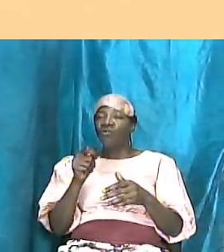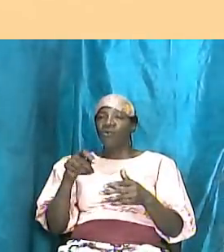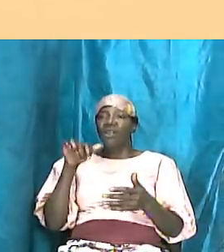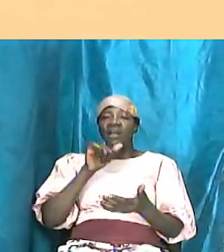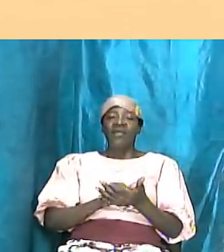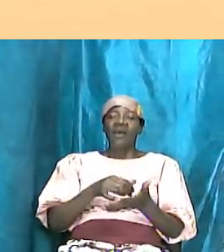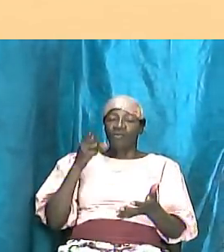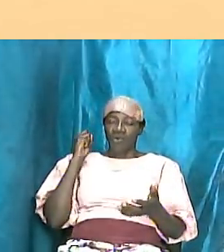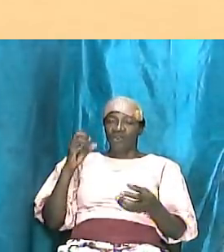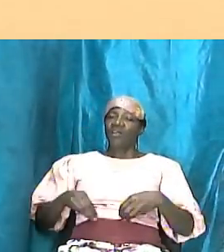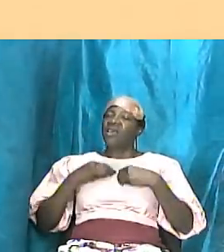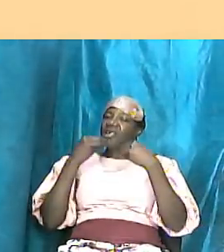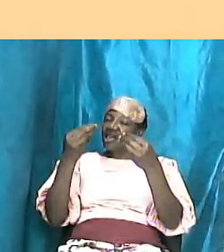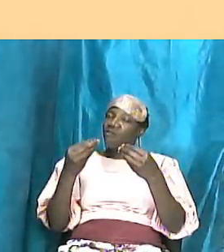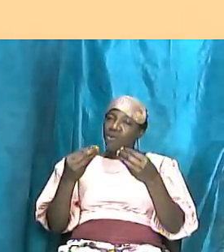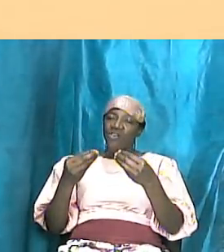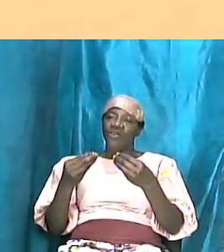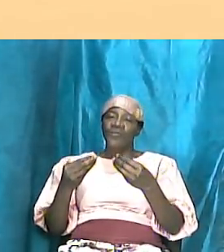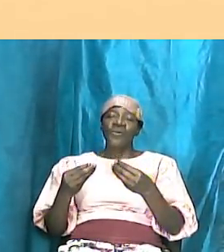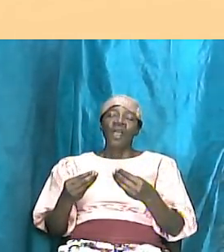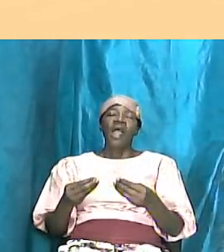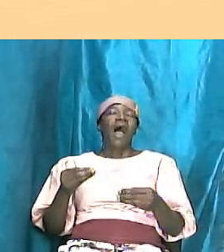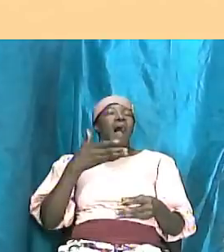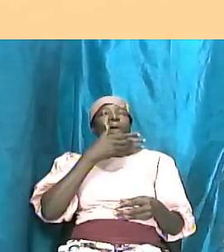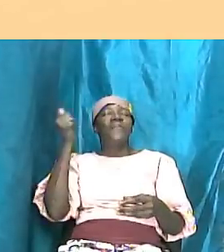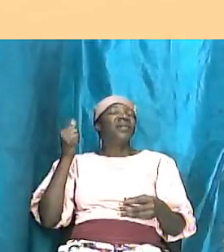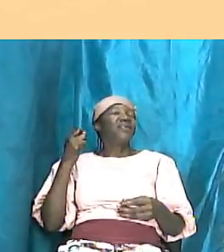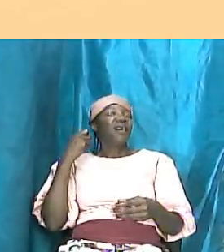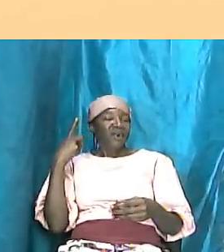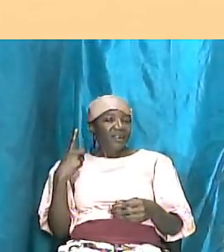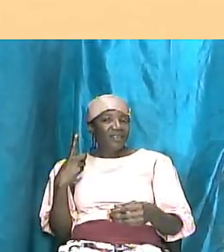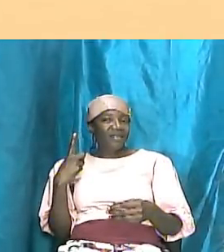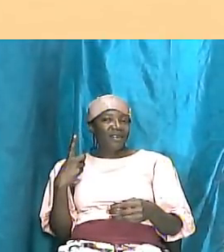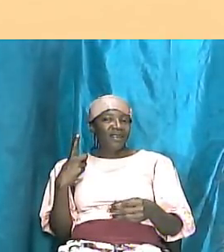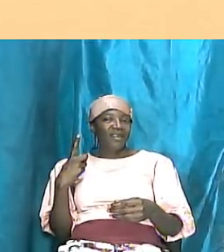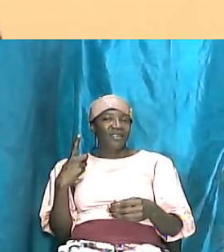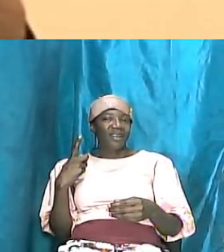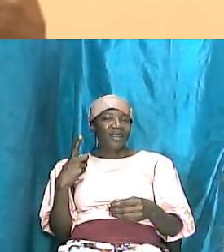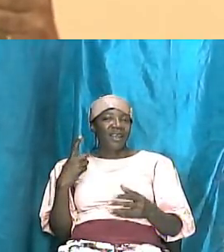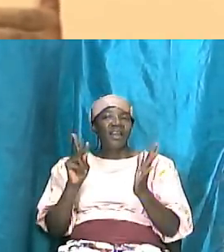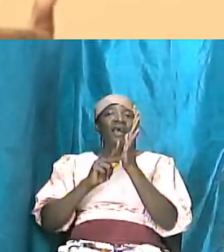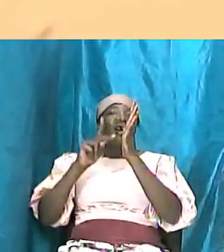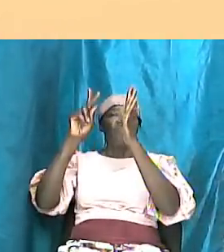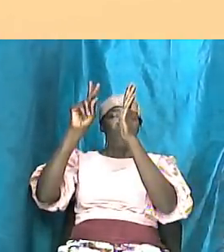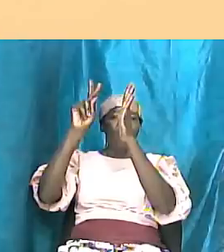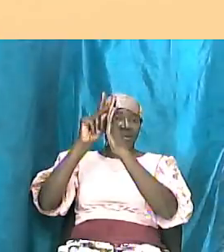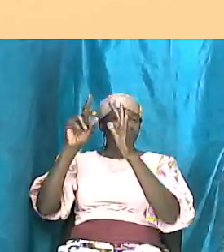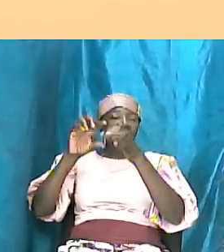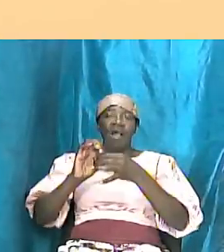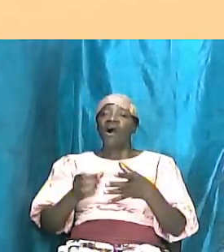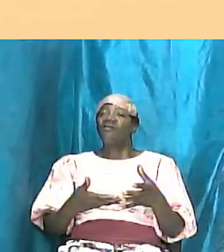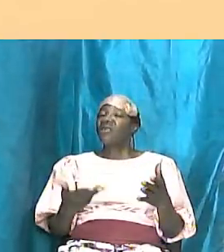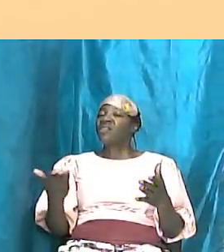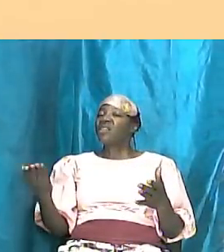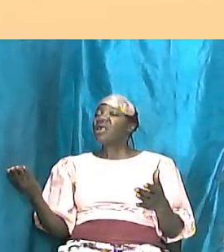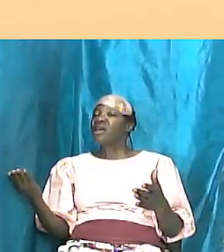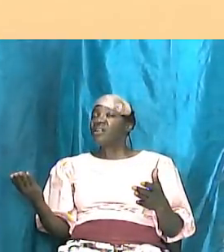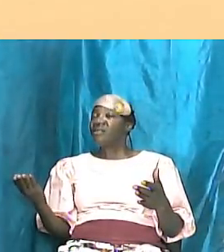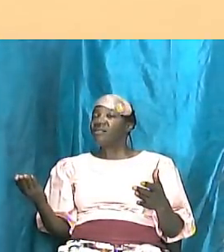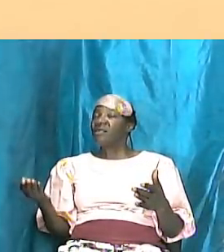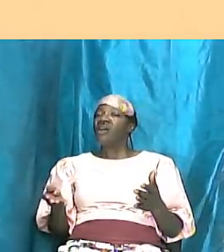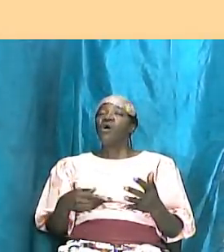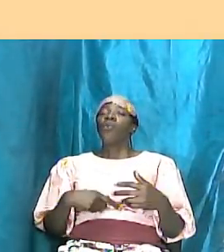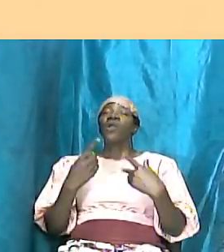was just to give us a good overview and perspective of some of the things that we had gone